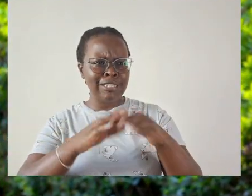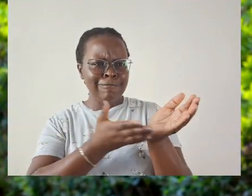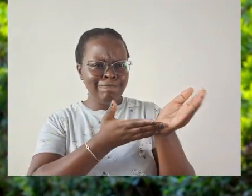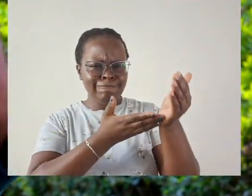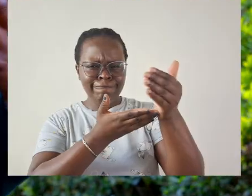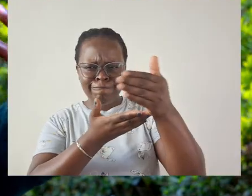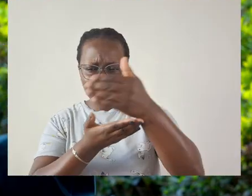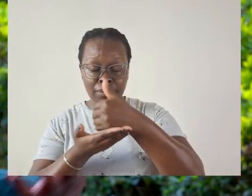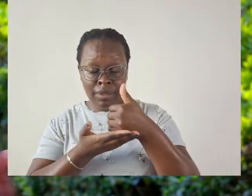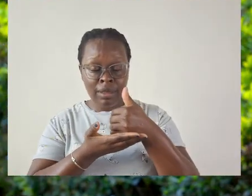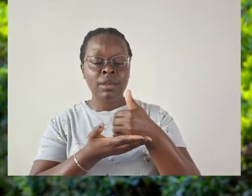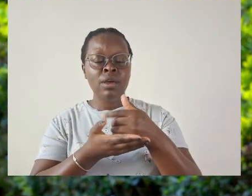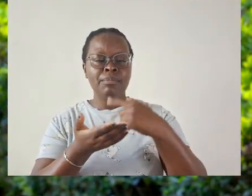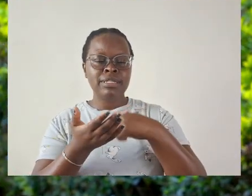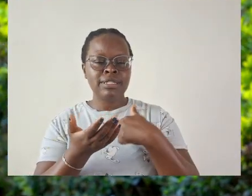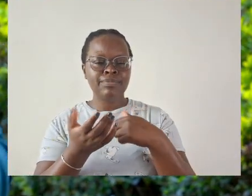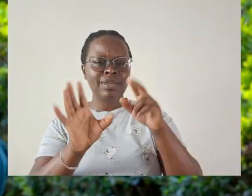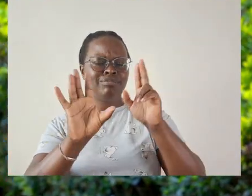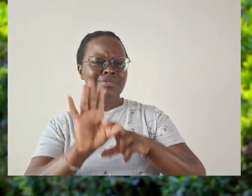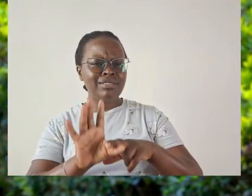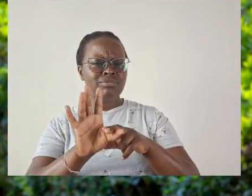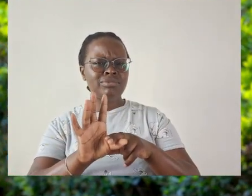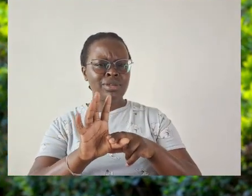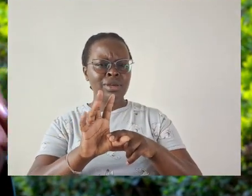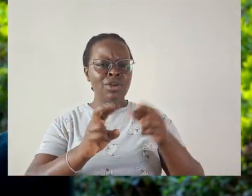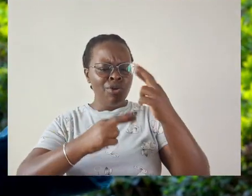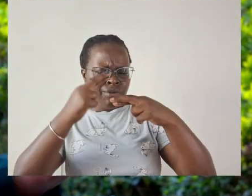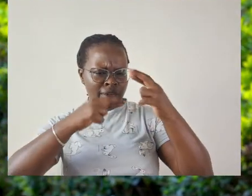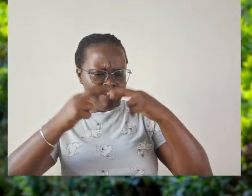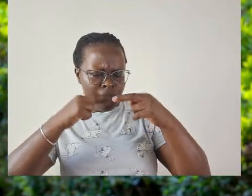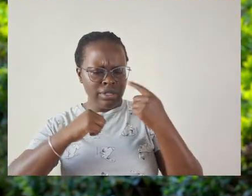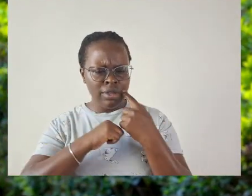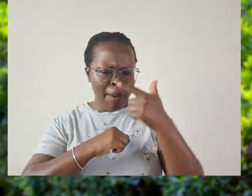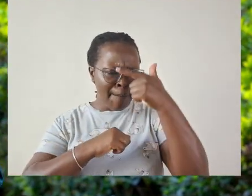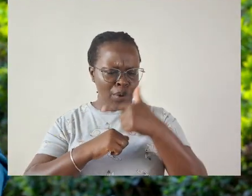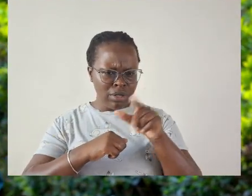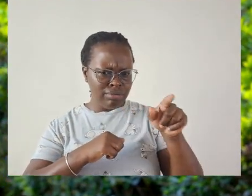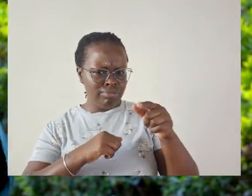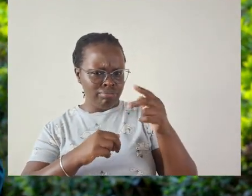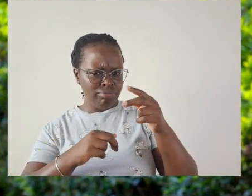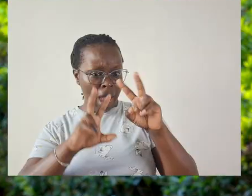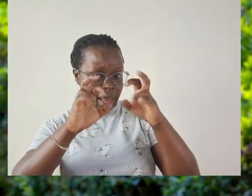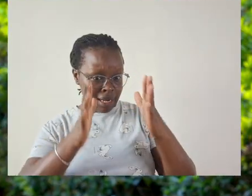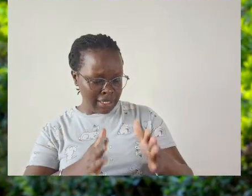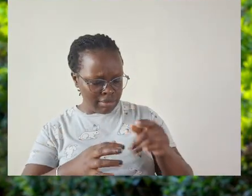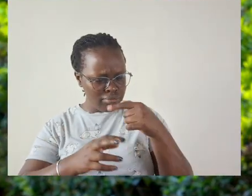We must do a lot of desk review. We sit together with the policy analysts, and then we are able to